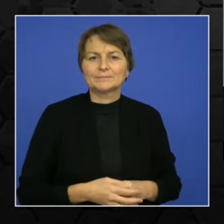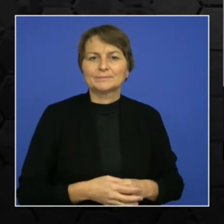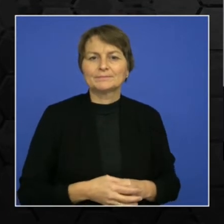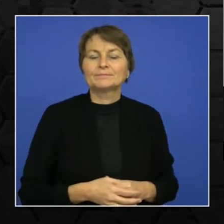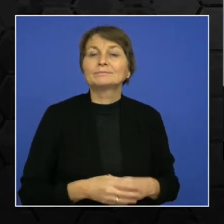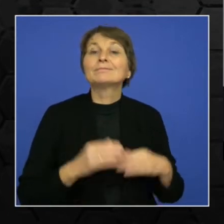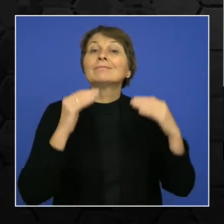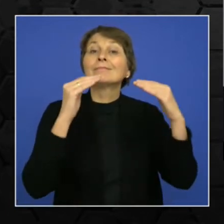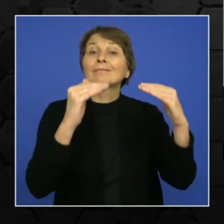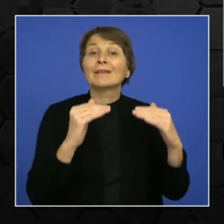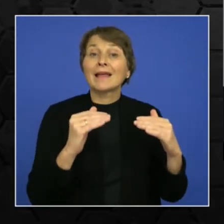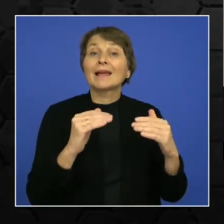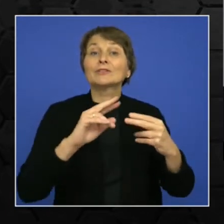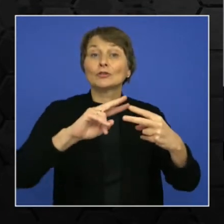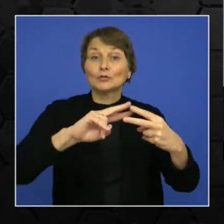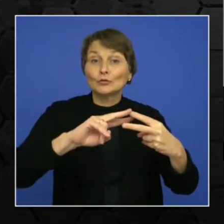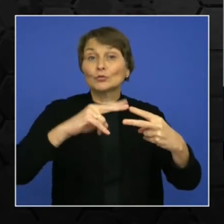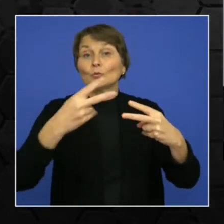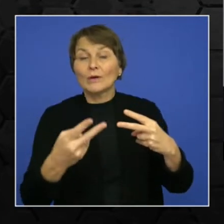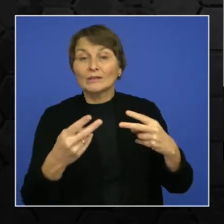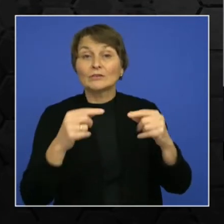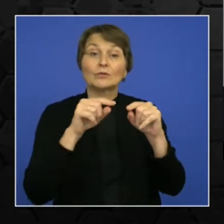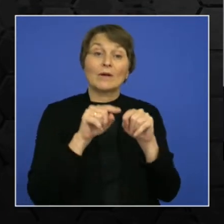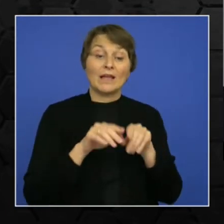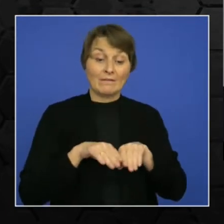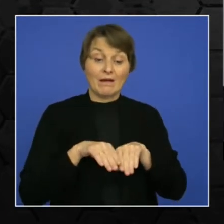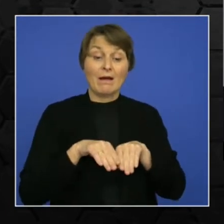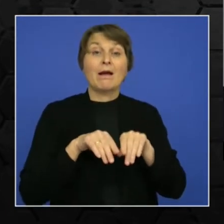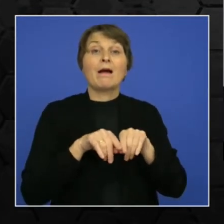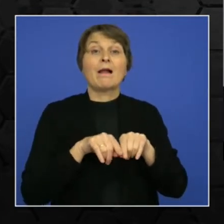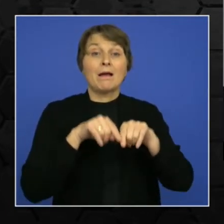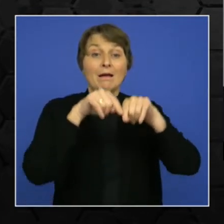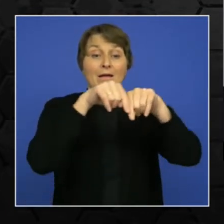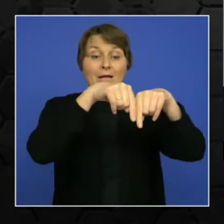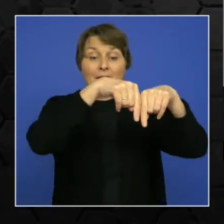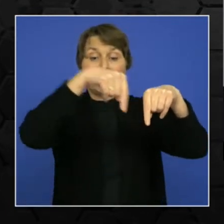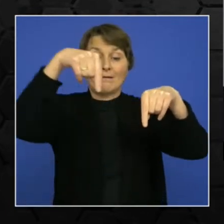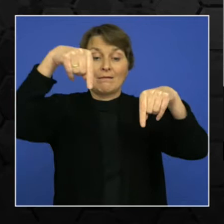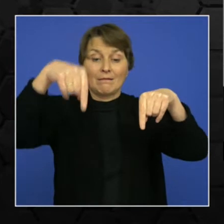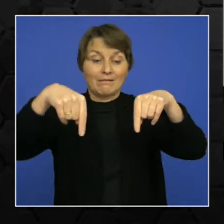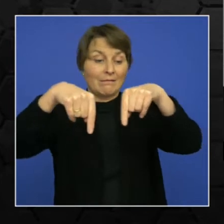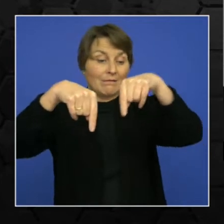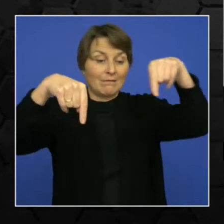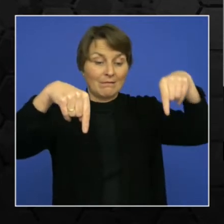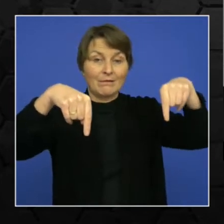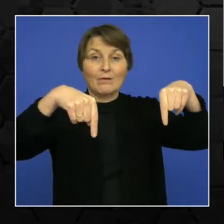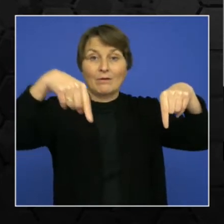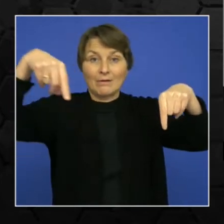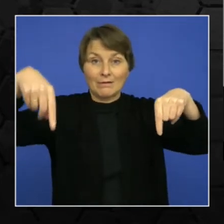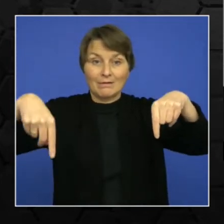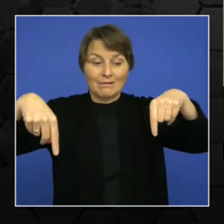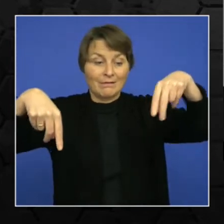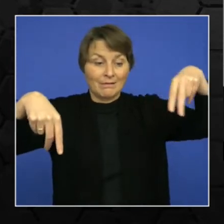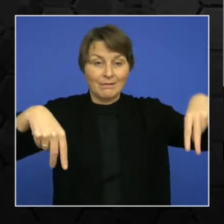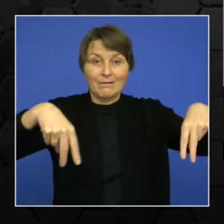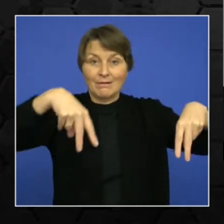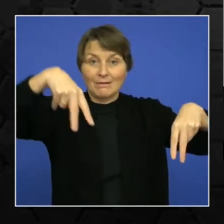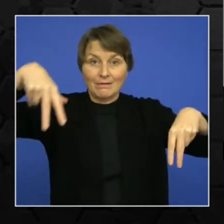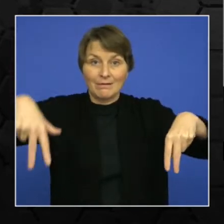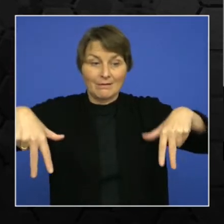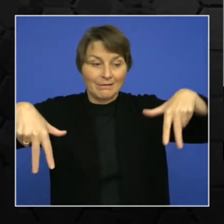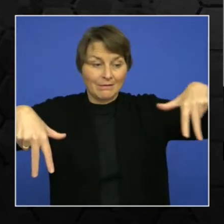switch scenario step. This is basically to switch between all those 5 arrays. In that array, I had given 5